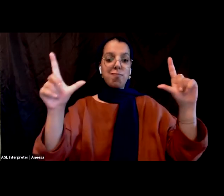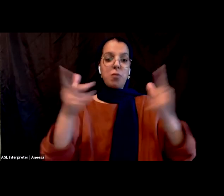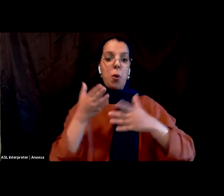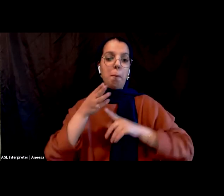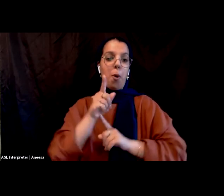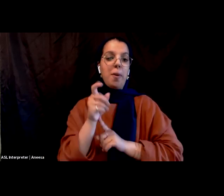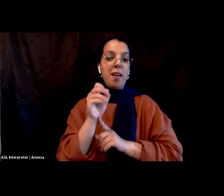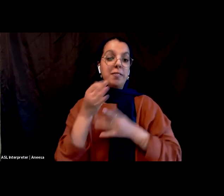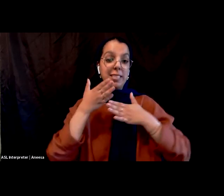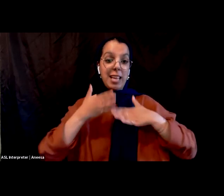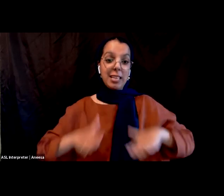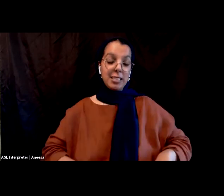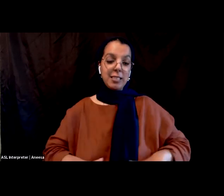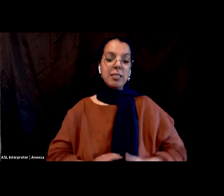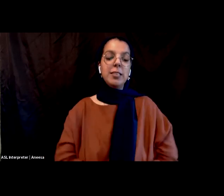So